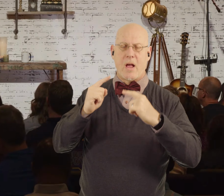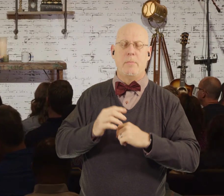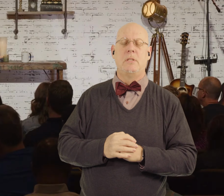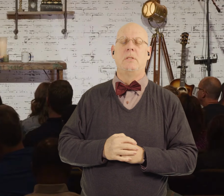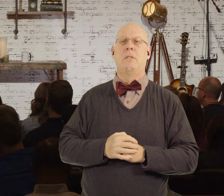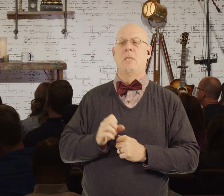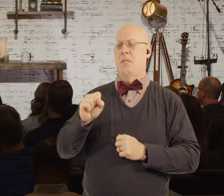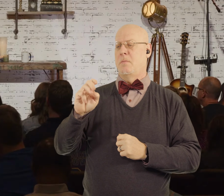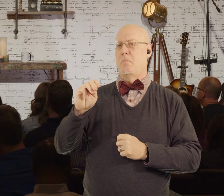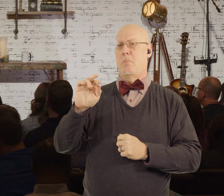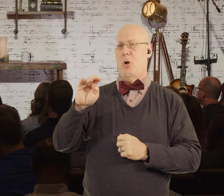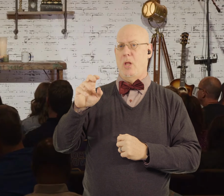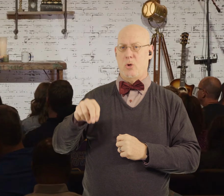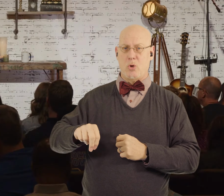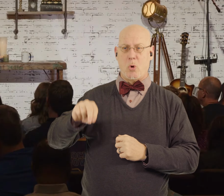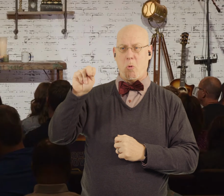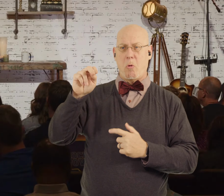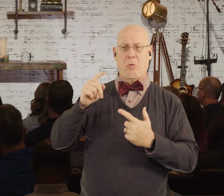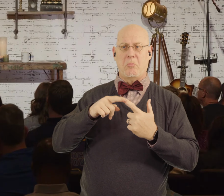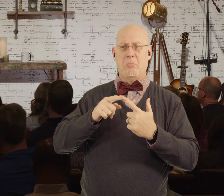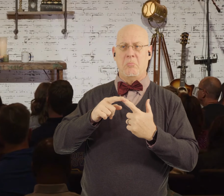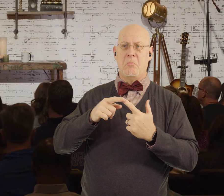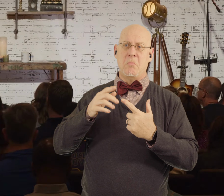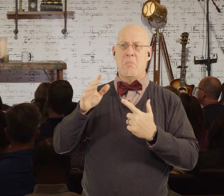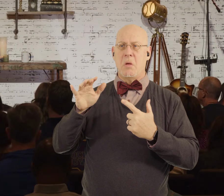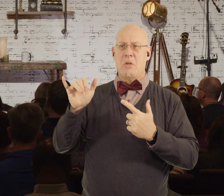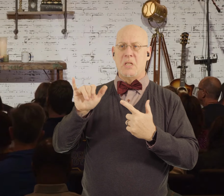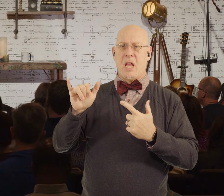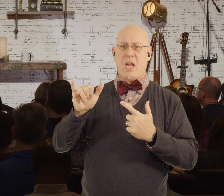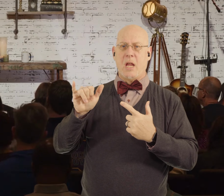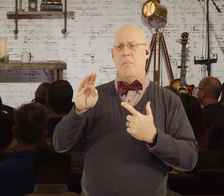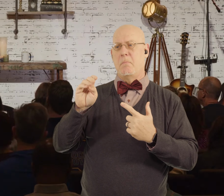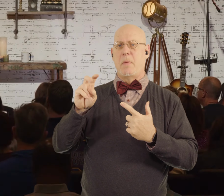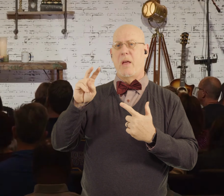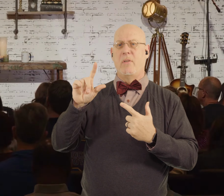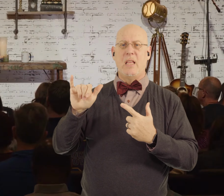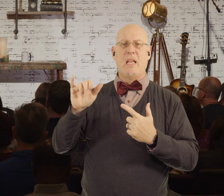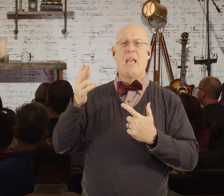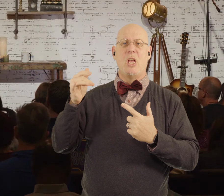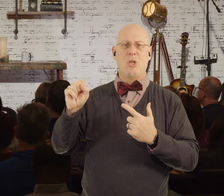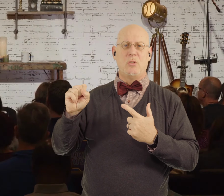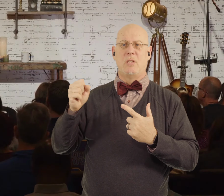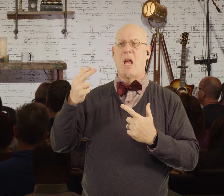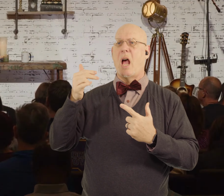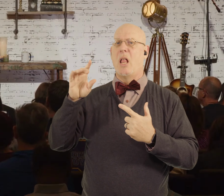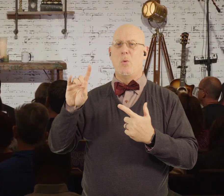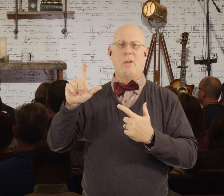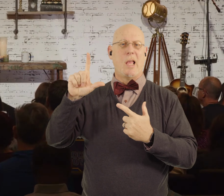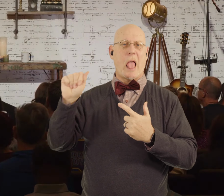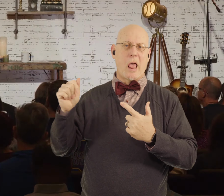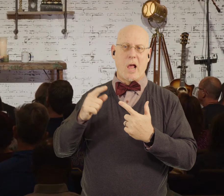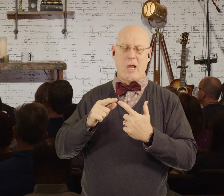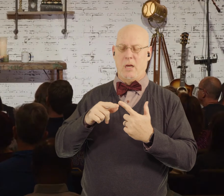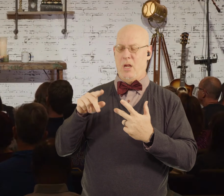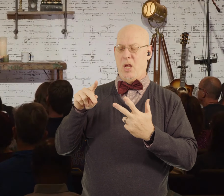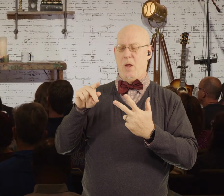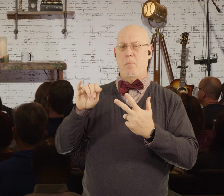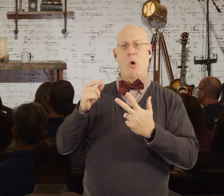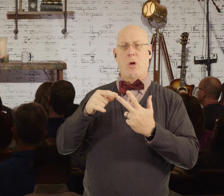important, very influential, very famous. Smyrna to the north is equivalent kind of to Beverly Hills, Hollywood,